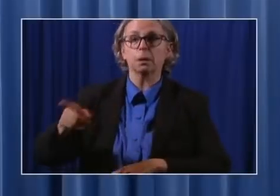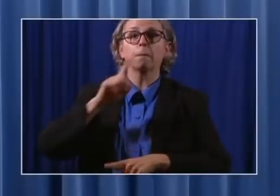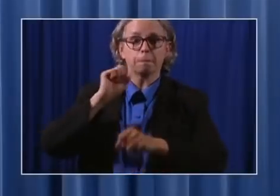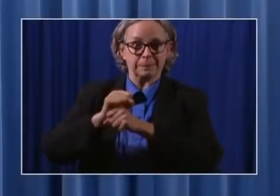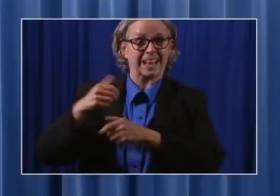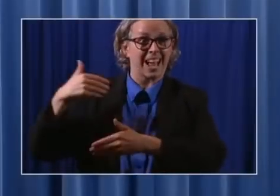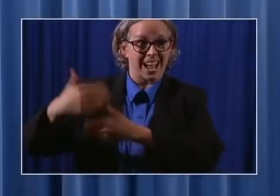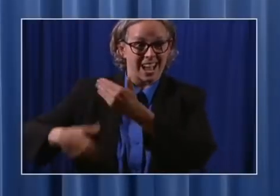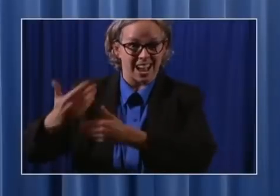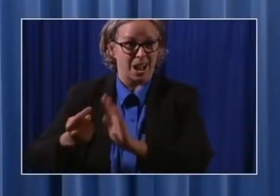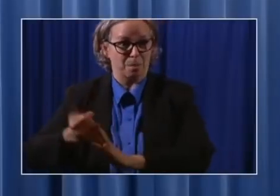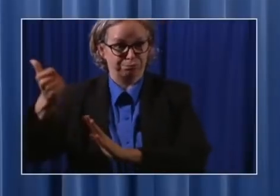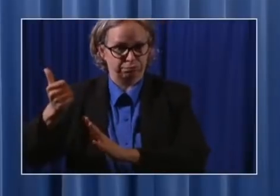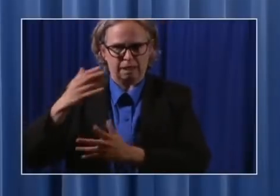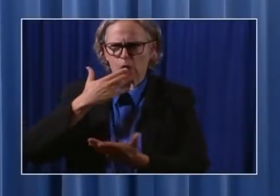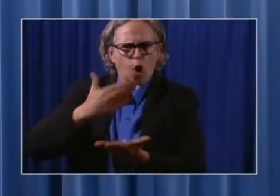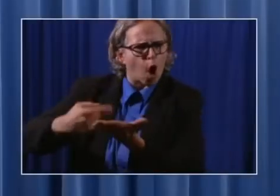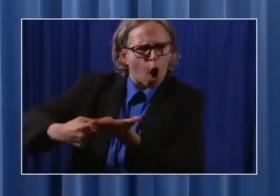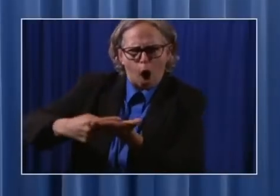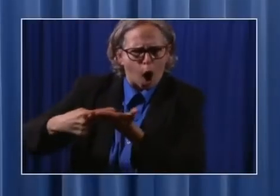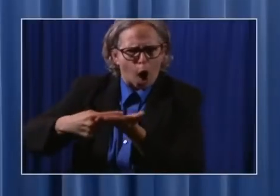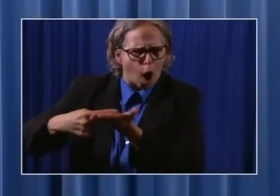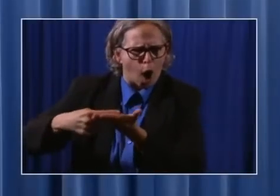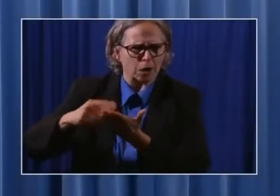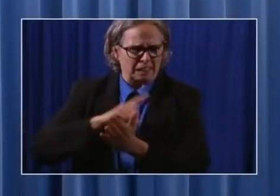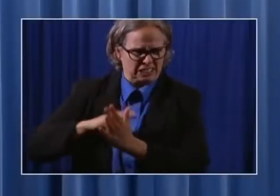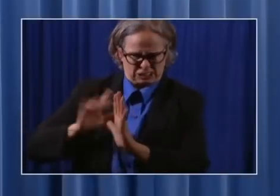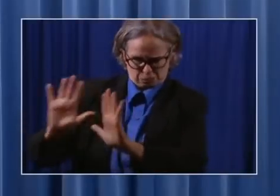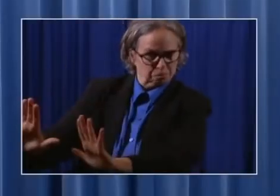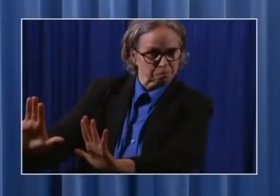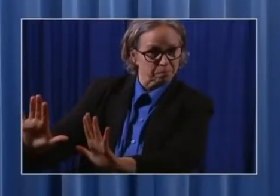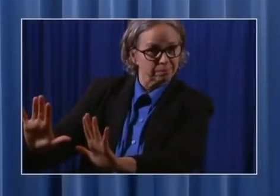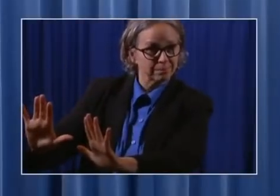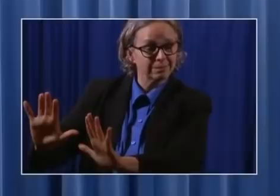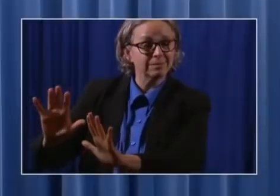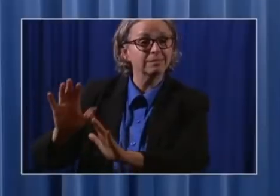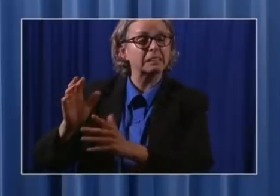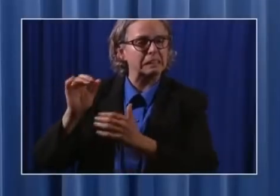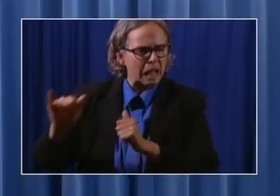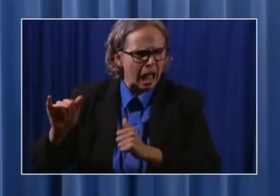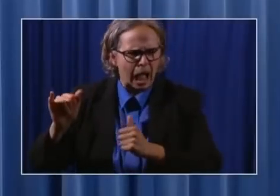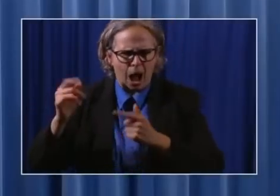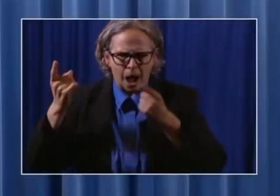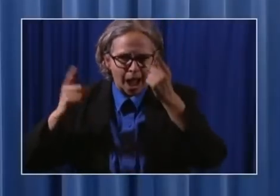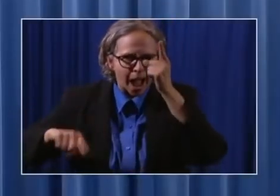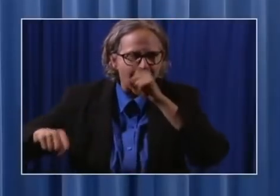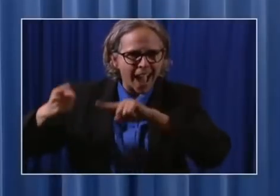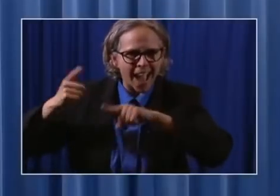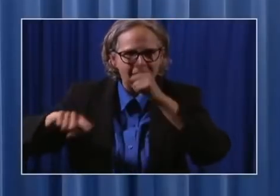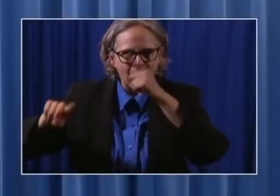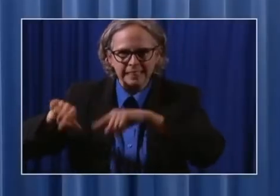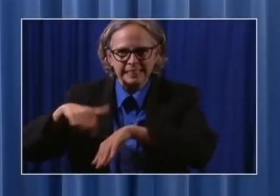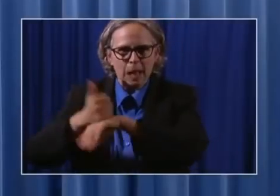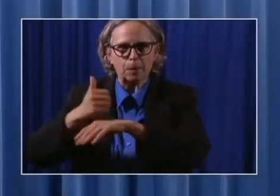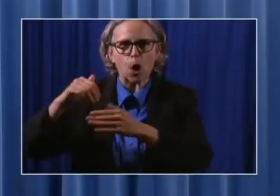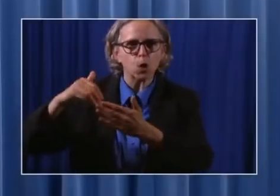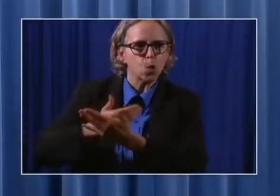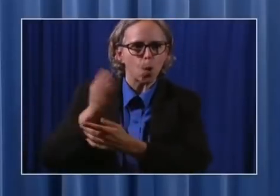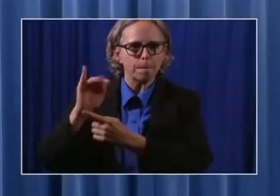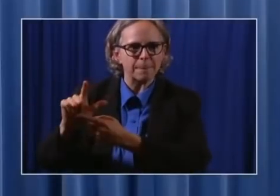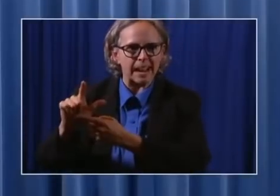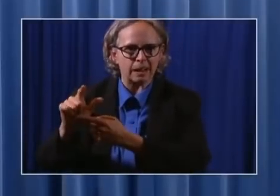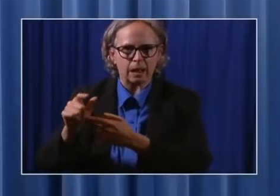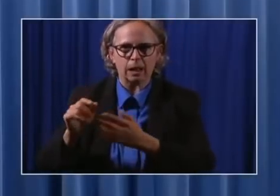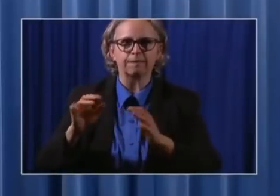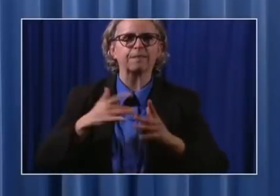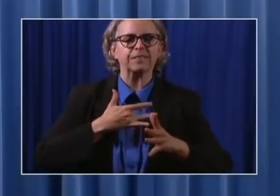that we could find, you know, a place to come out on this that the public would have confidence in. To me, that's the most